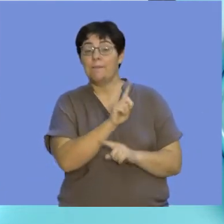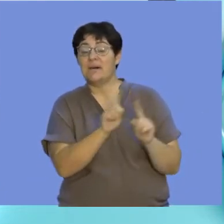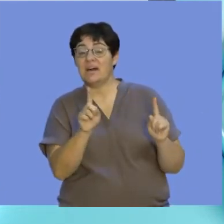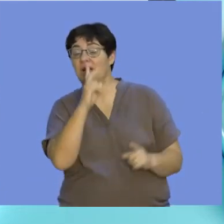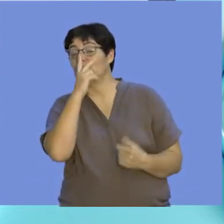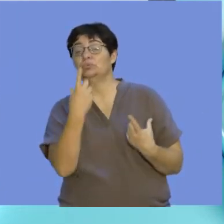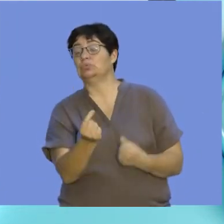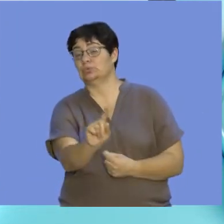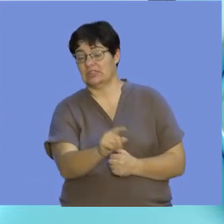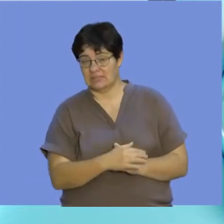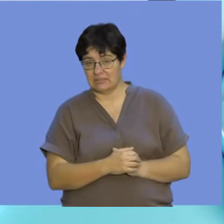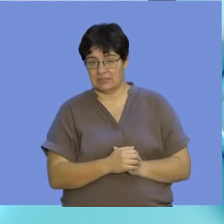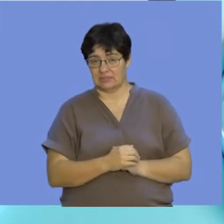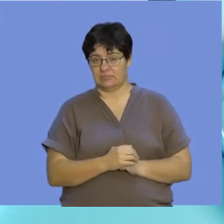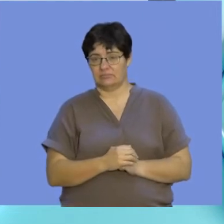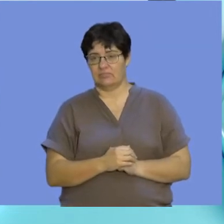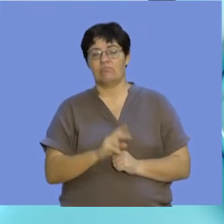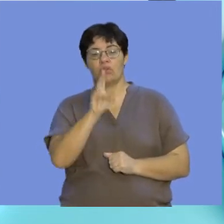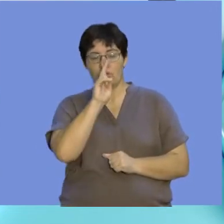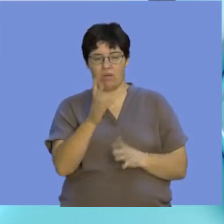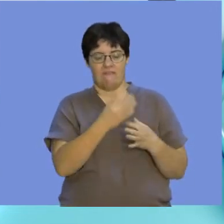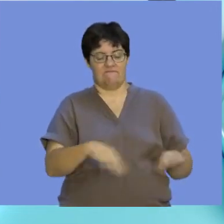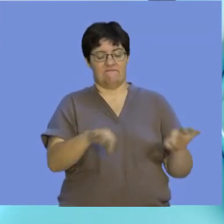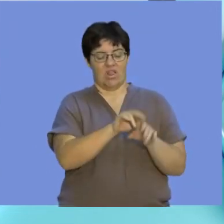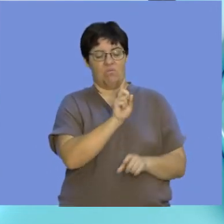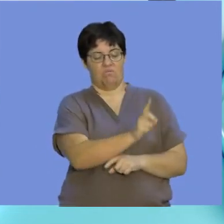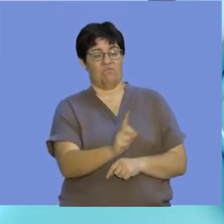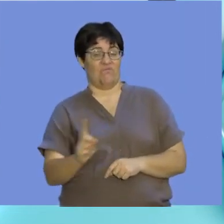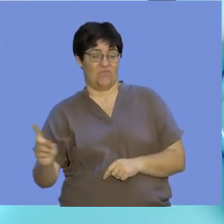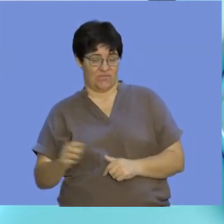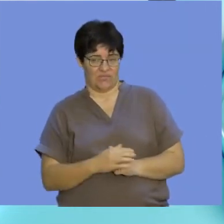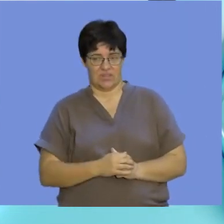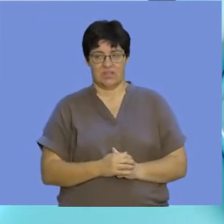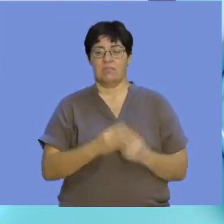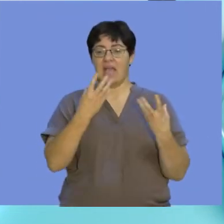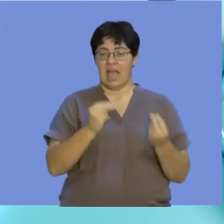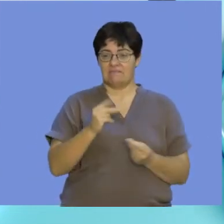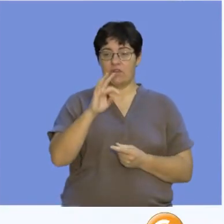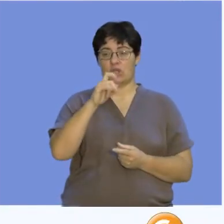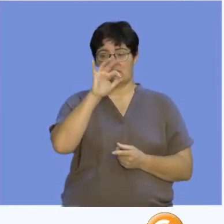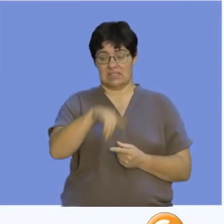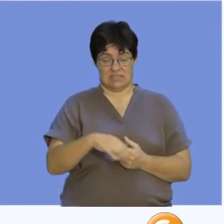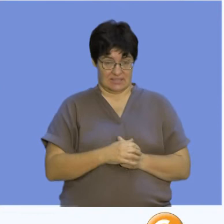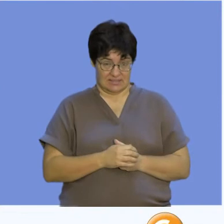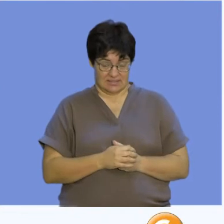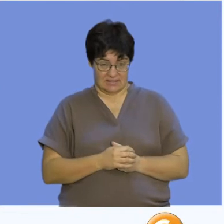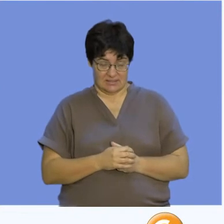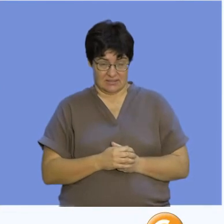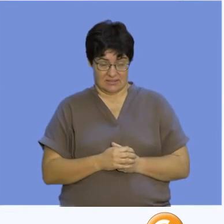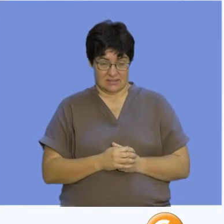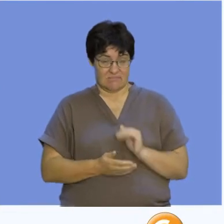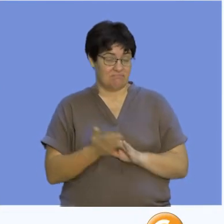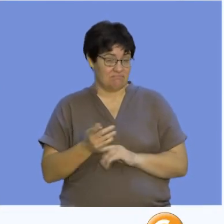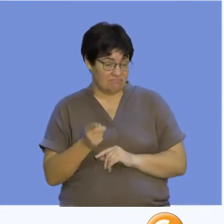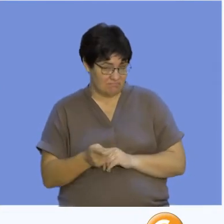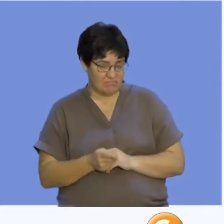is we're going to look at the values, okay? Now, I've got velocity here. And I've